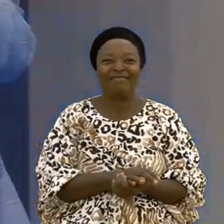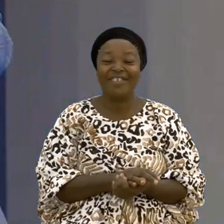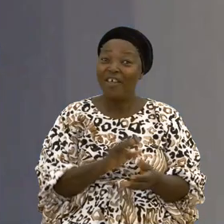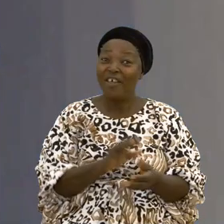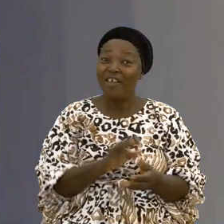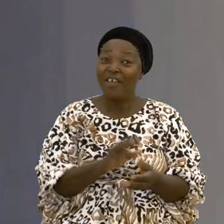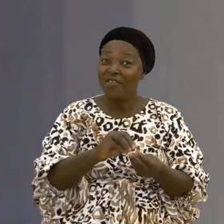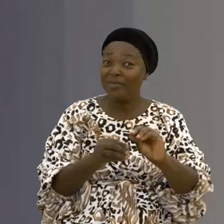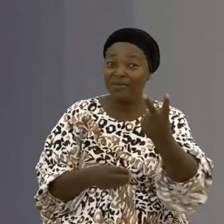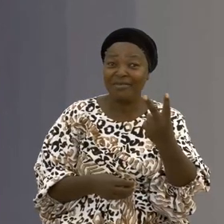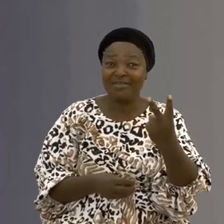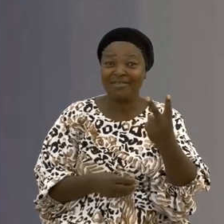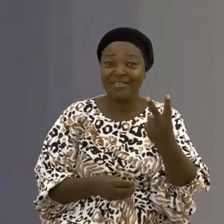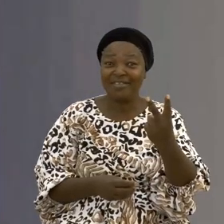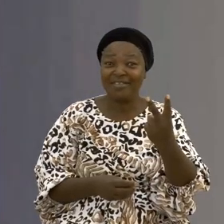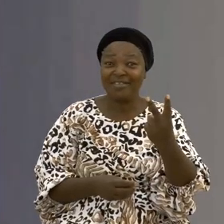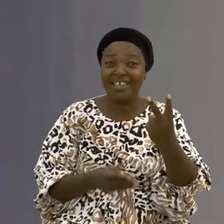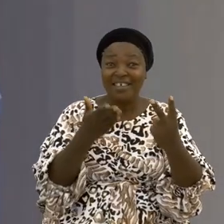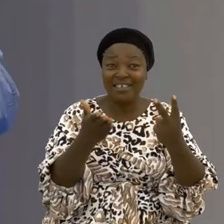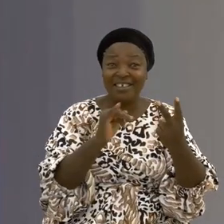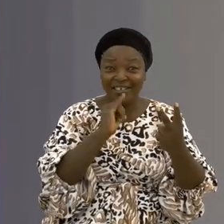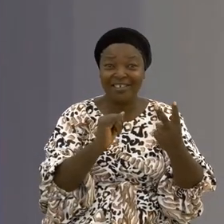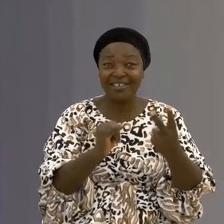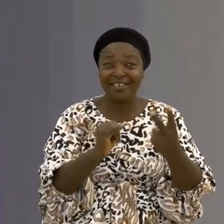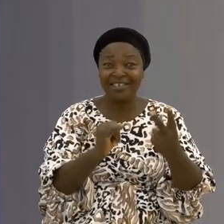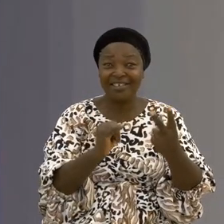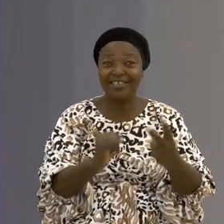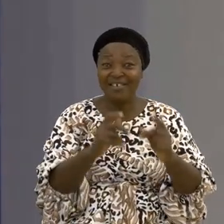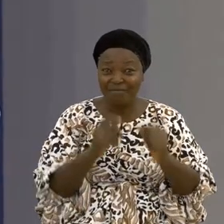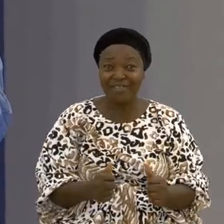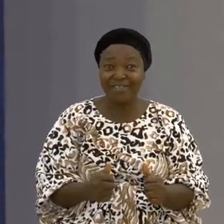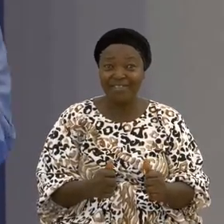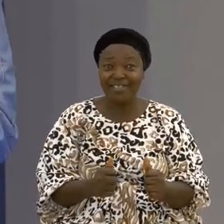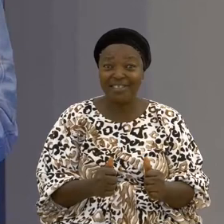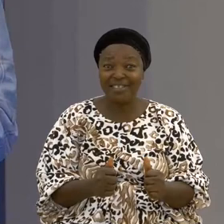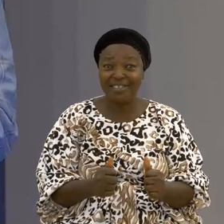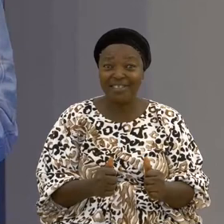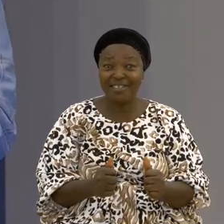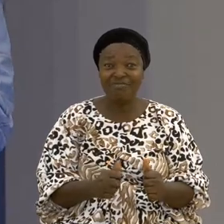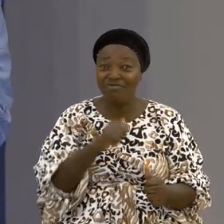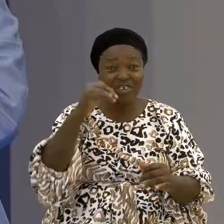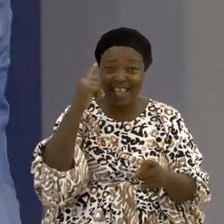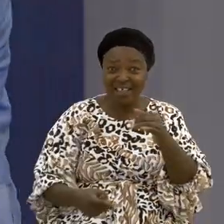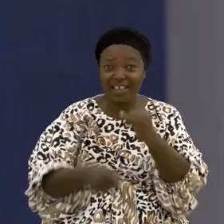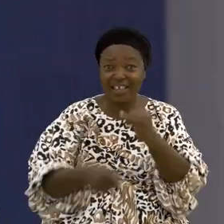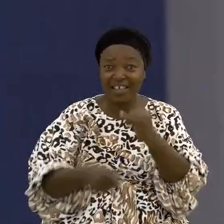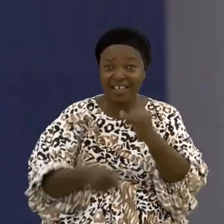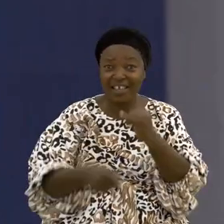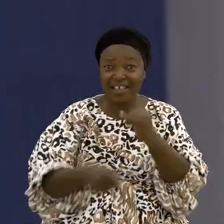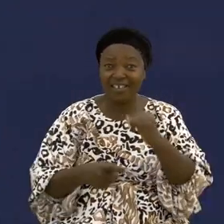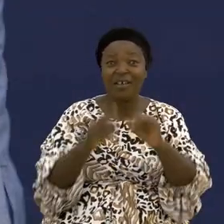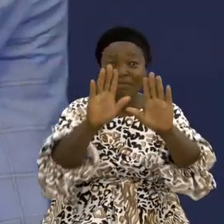Number two, there is immediate, inexhaustible miracle that